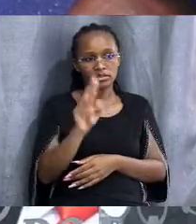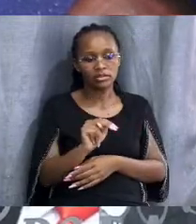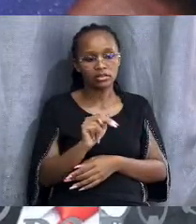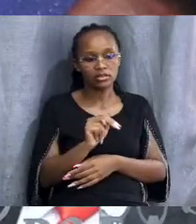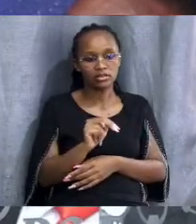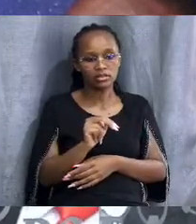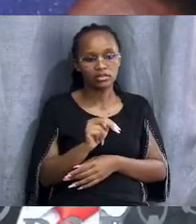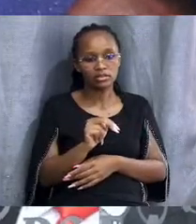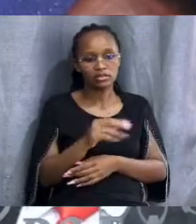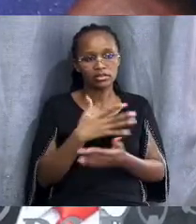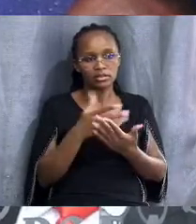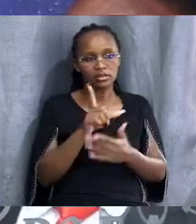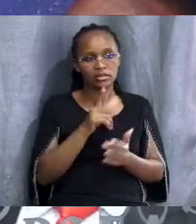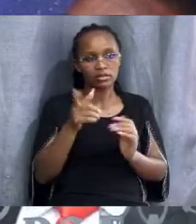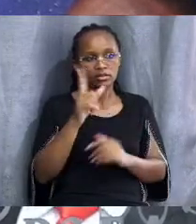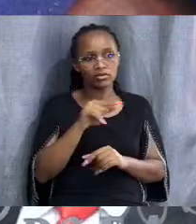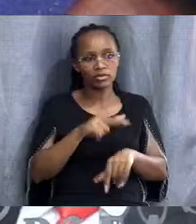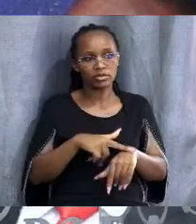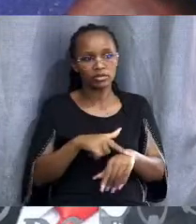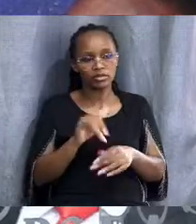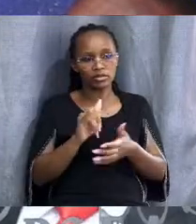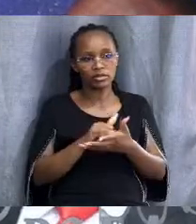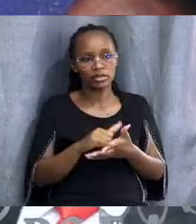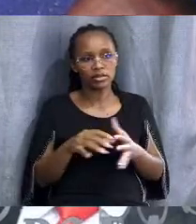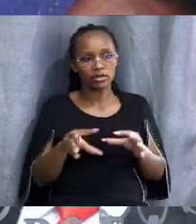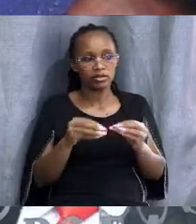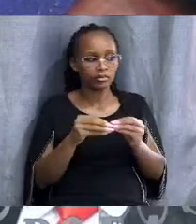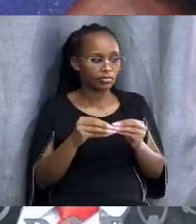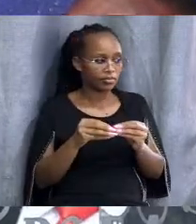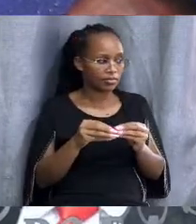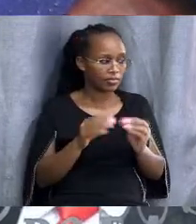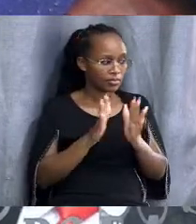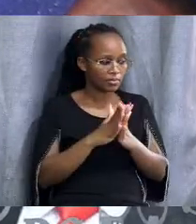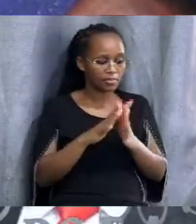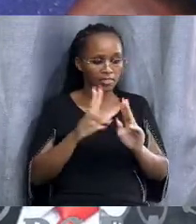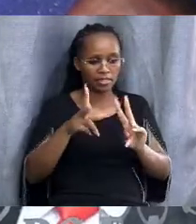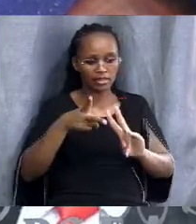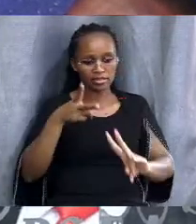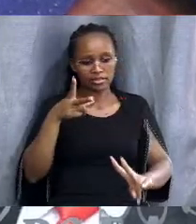Kiarie give thanks to God for the time he lived. In the book of